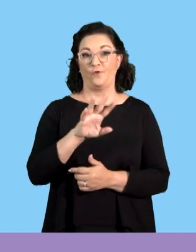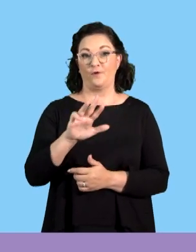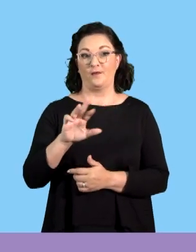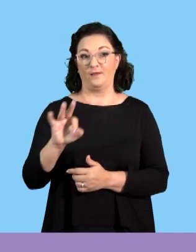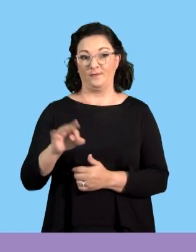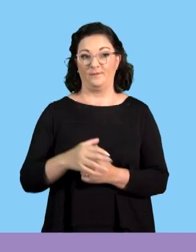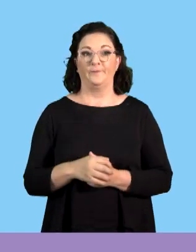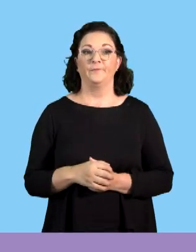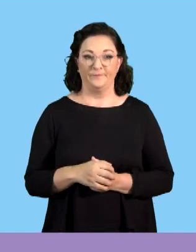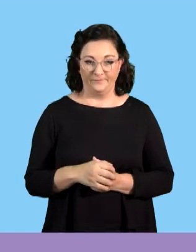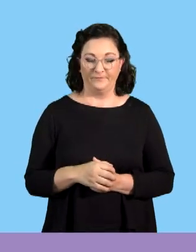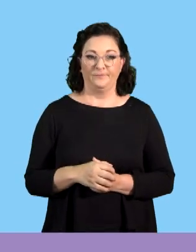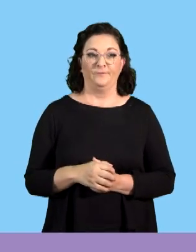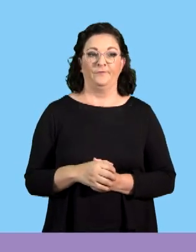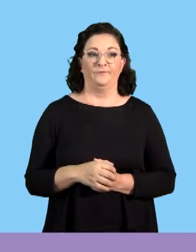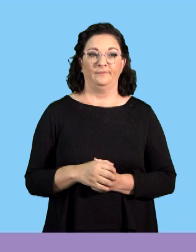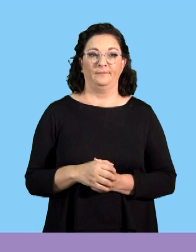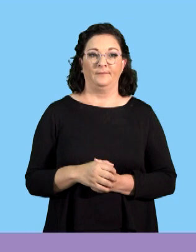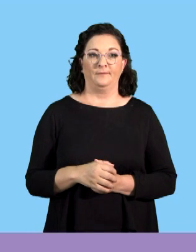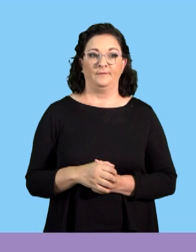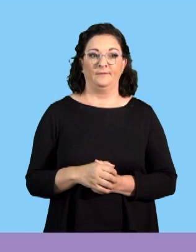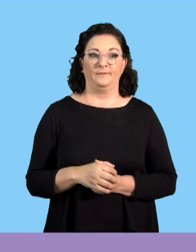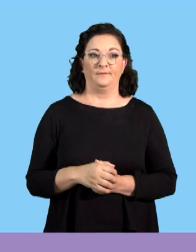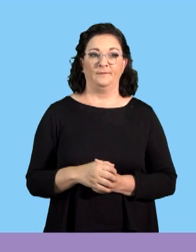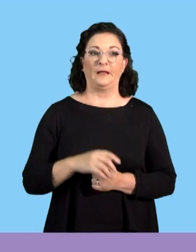6,493. And this is what we get.